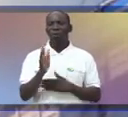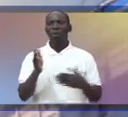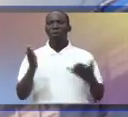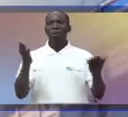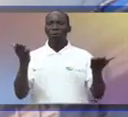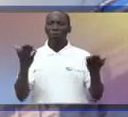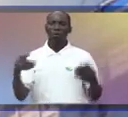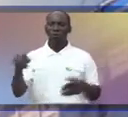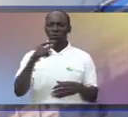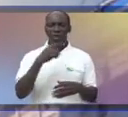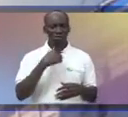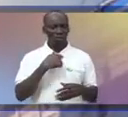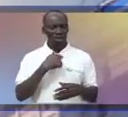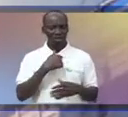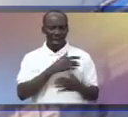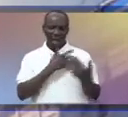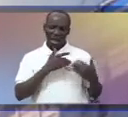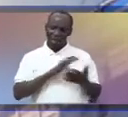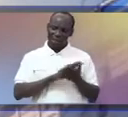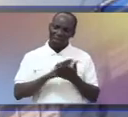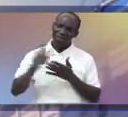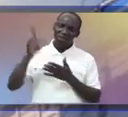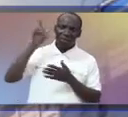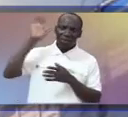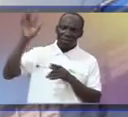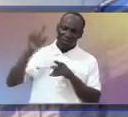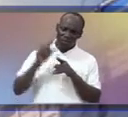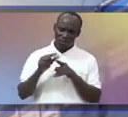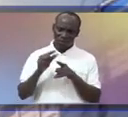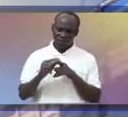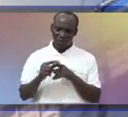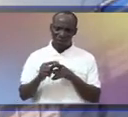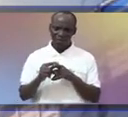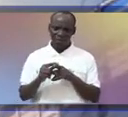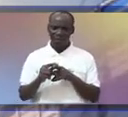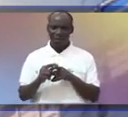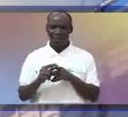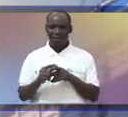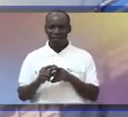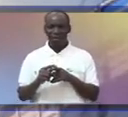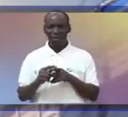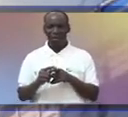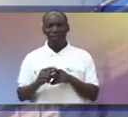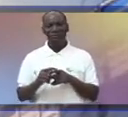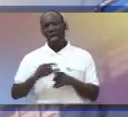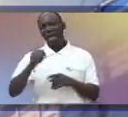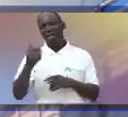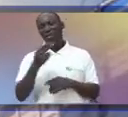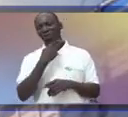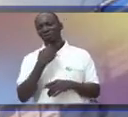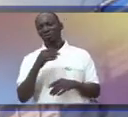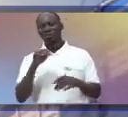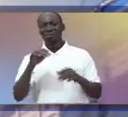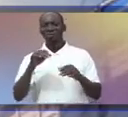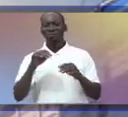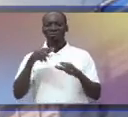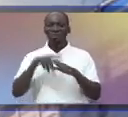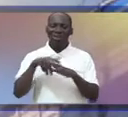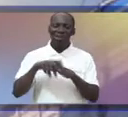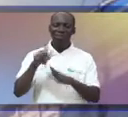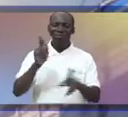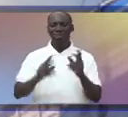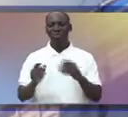asem na asofo a omo bo nkrofo mesu wo cup mu no omo benya